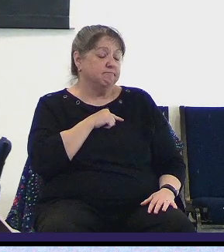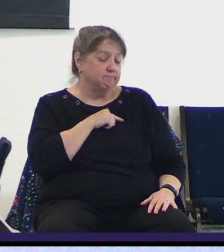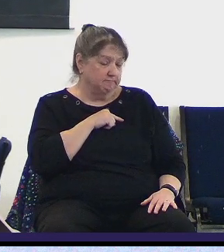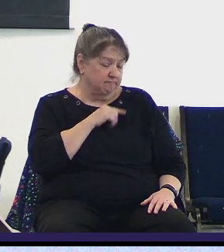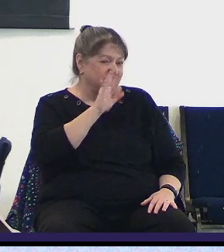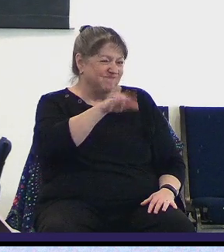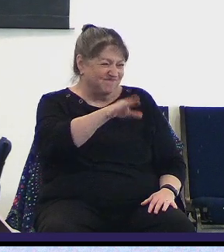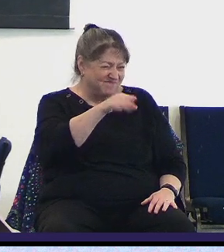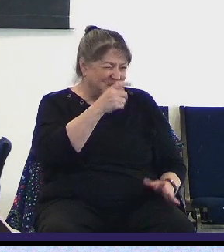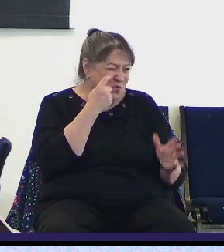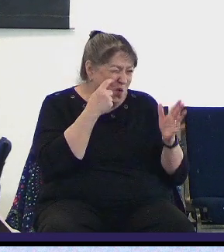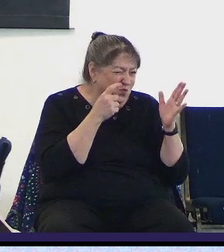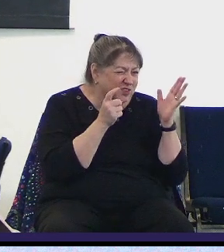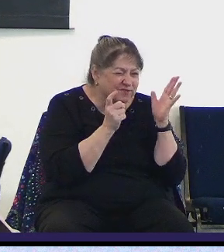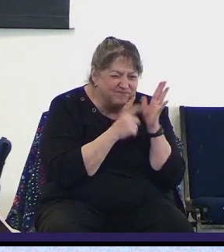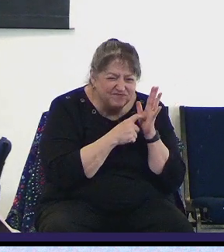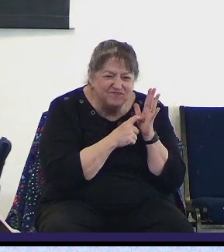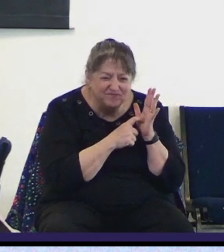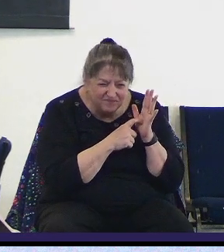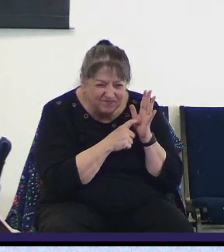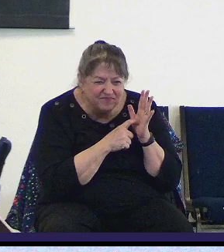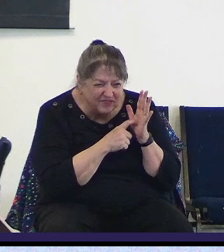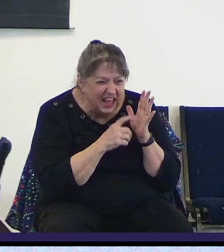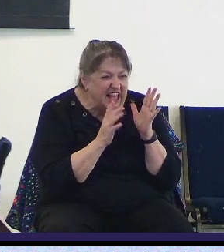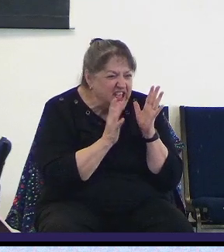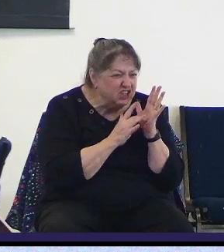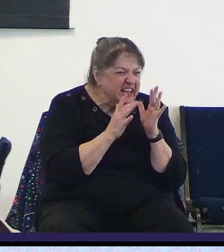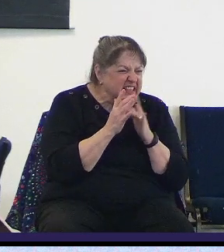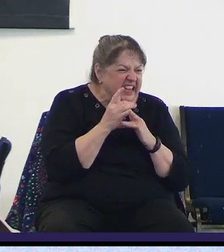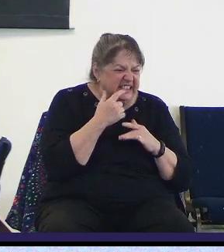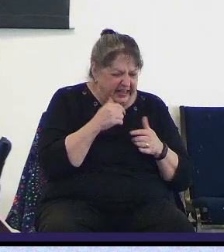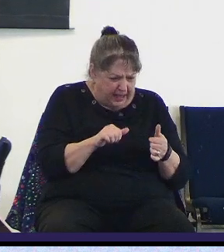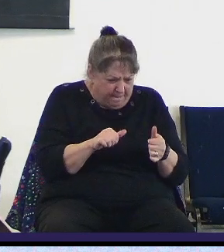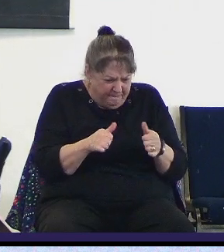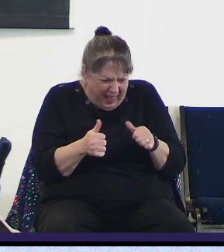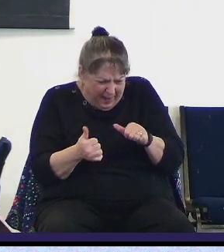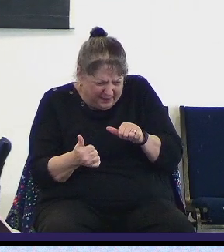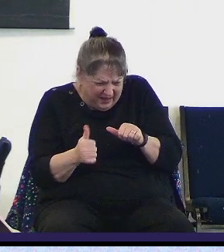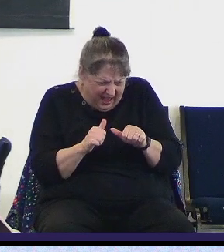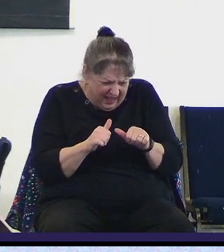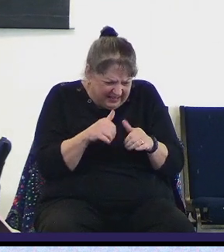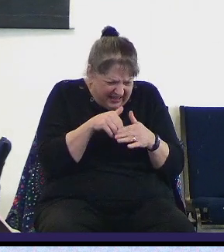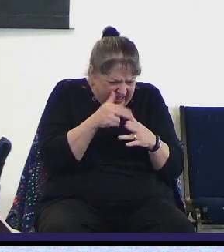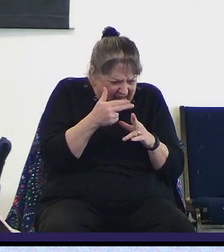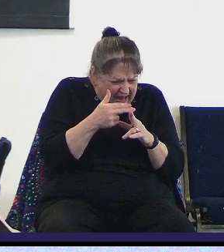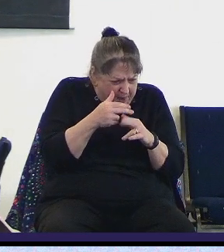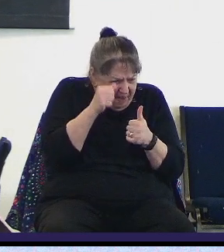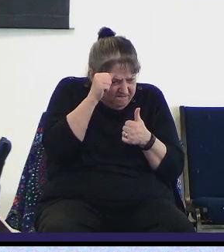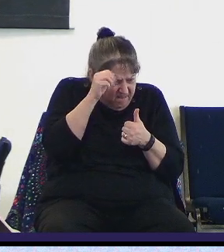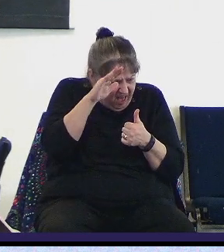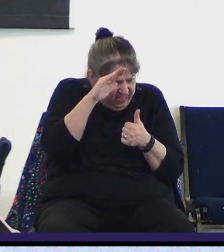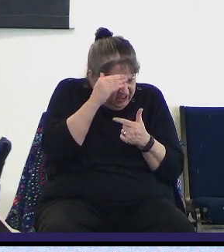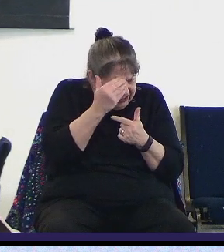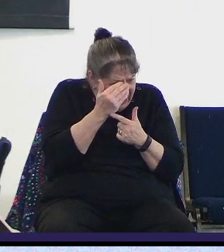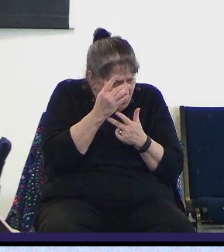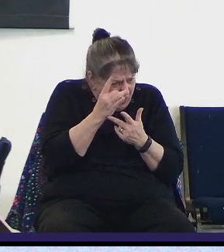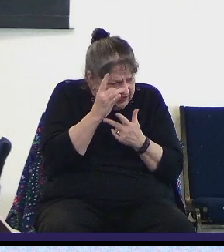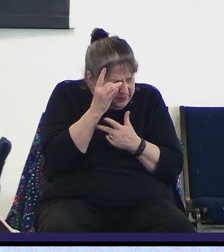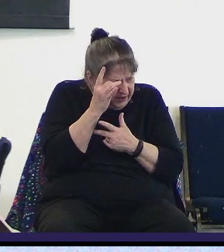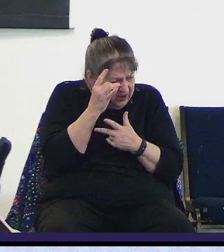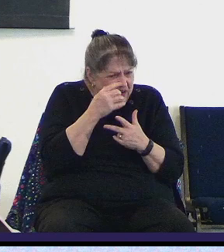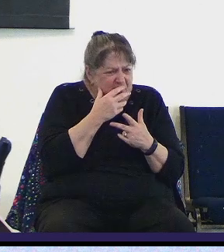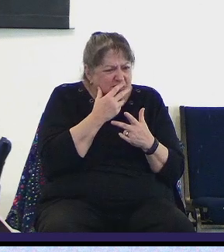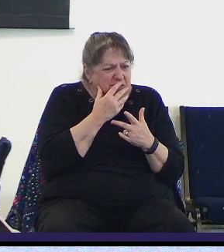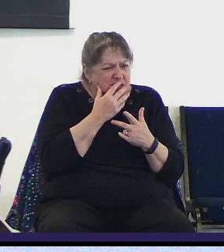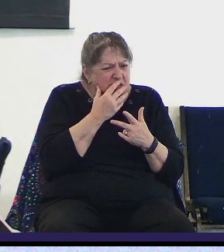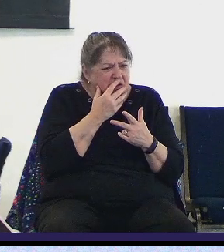that it says, Jesus says, baptizing them in the name of the Father and of the Holy Spirit. And so let me just say that, you know,